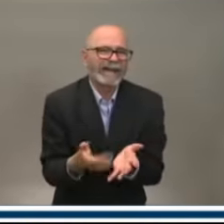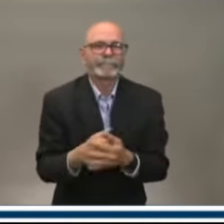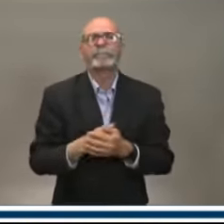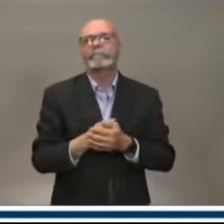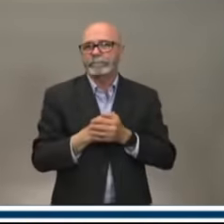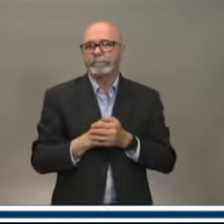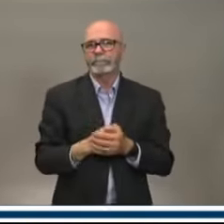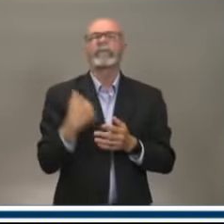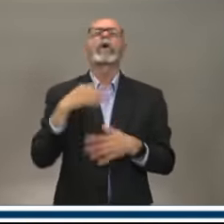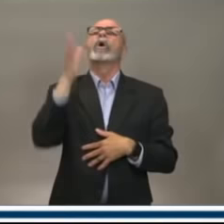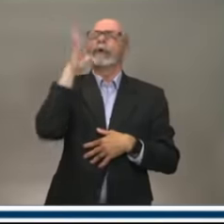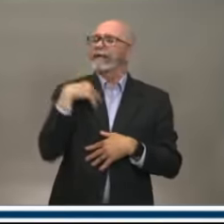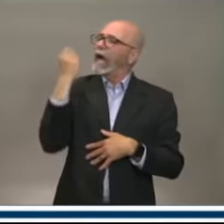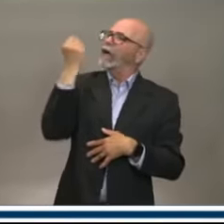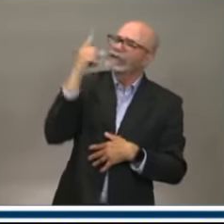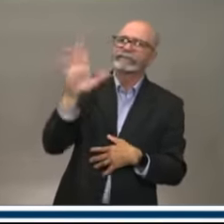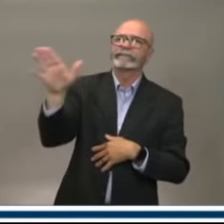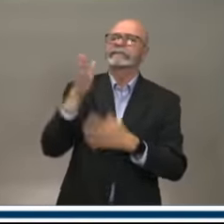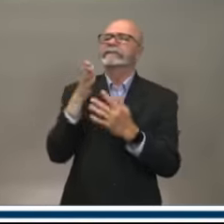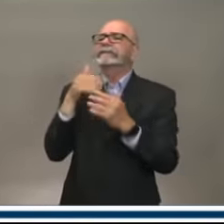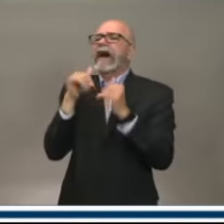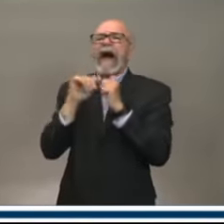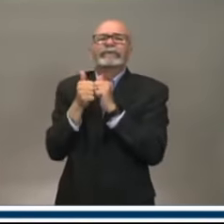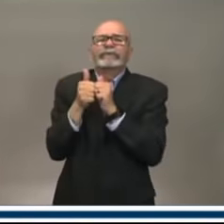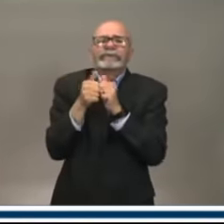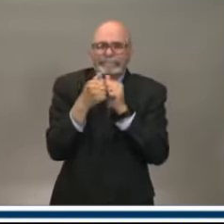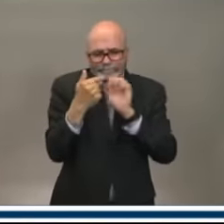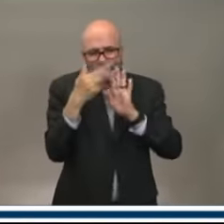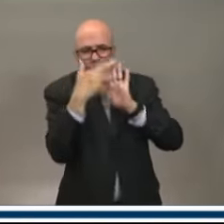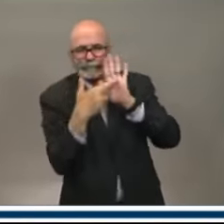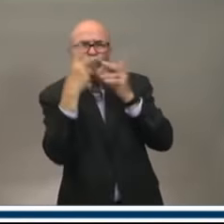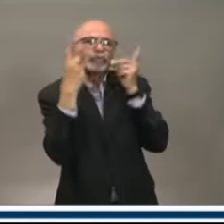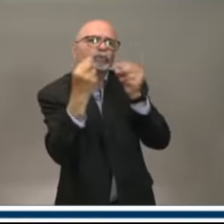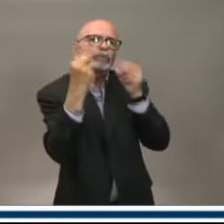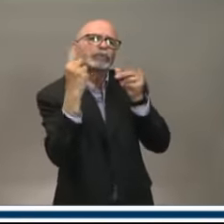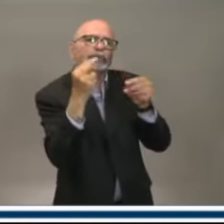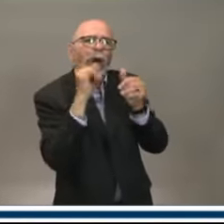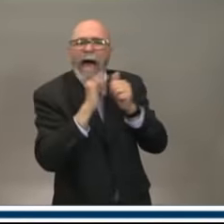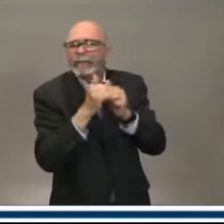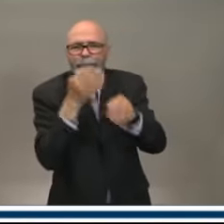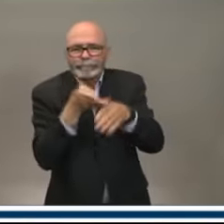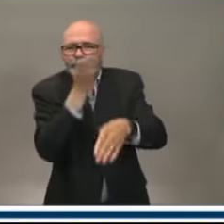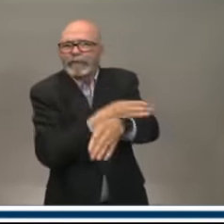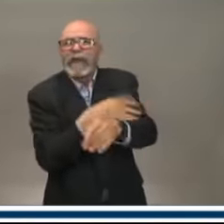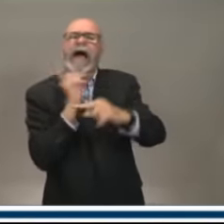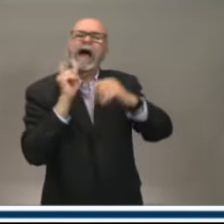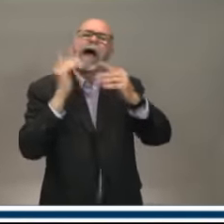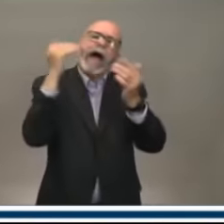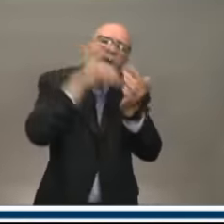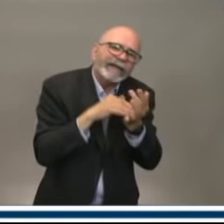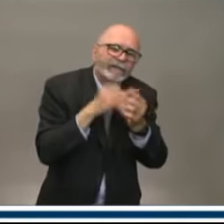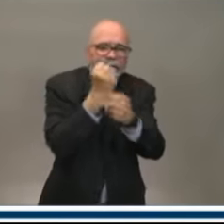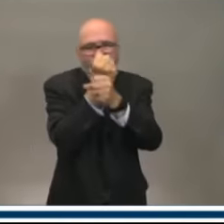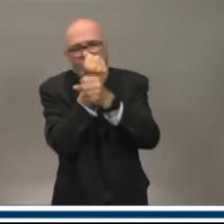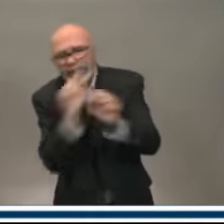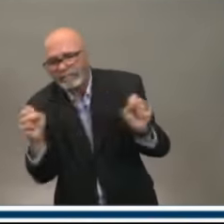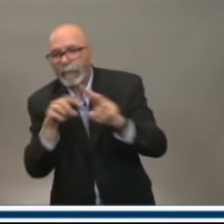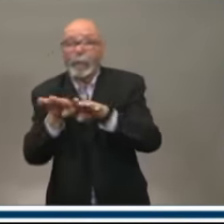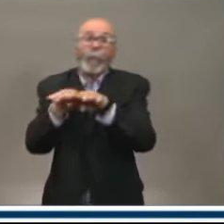the guidelines and protocols to reopen safely. A final decision will be made closer to June